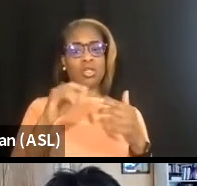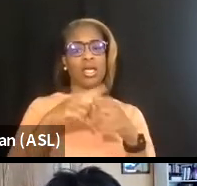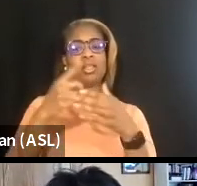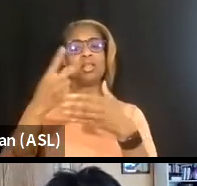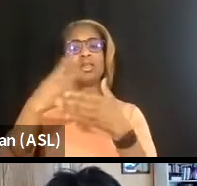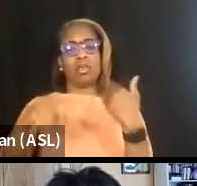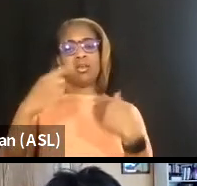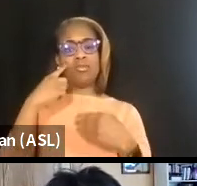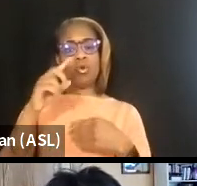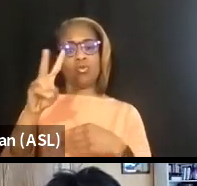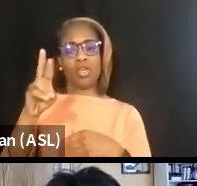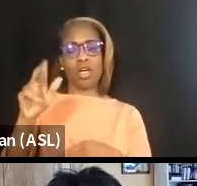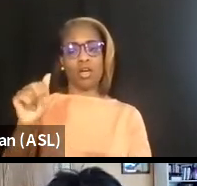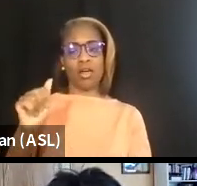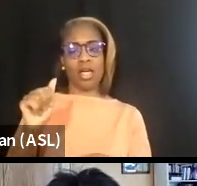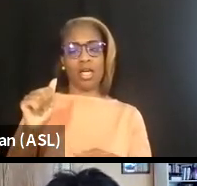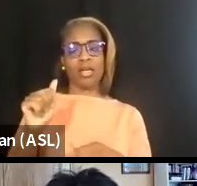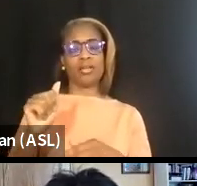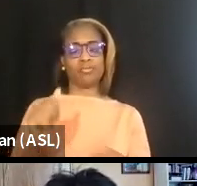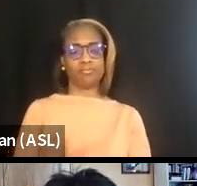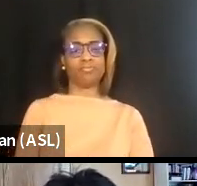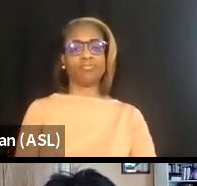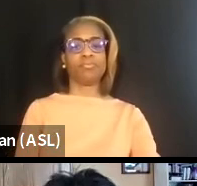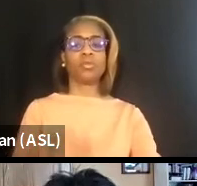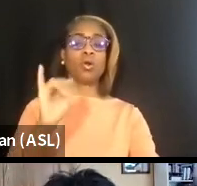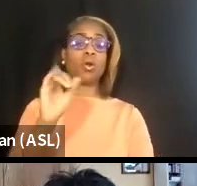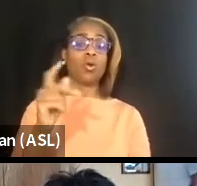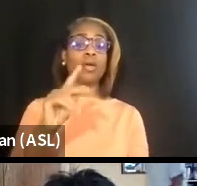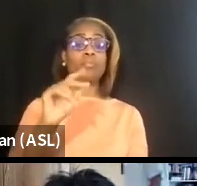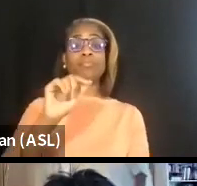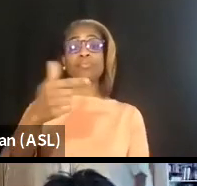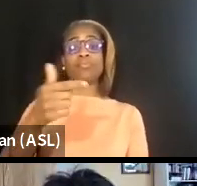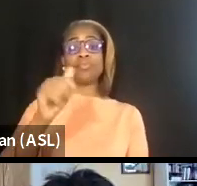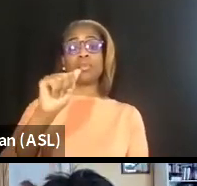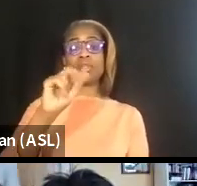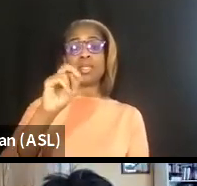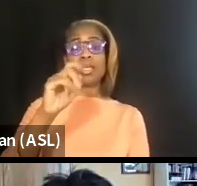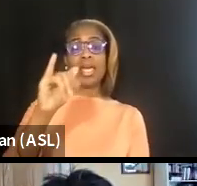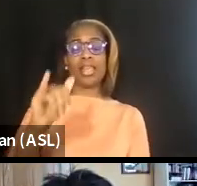the VRA legal counsel. Okay. Anthony.